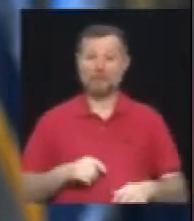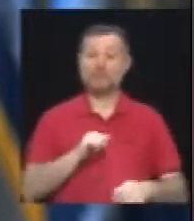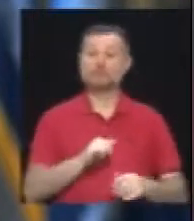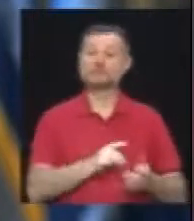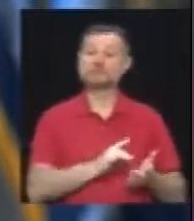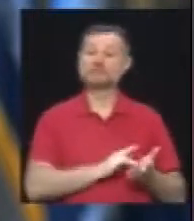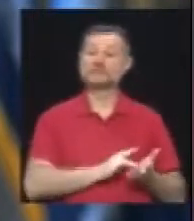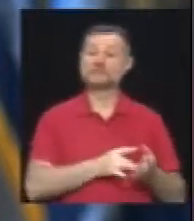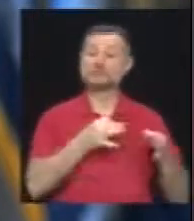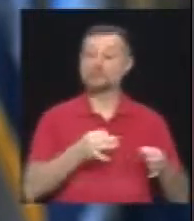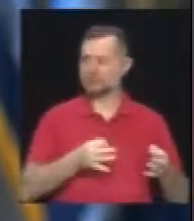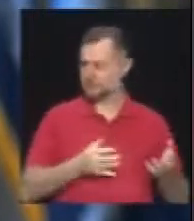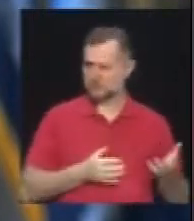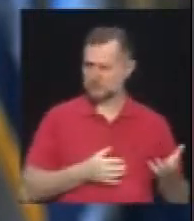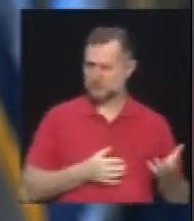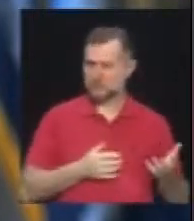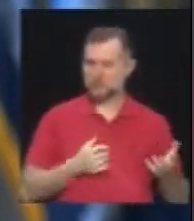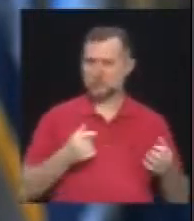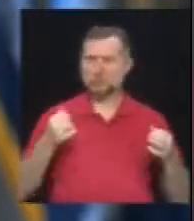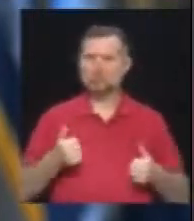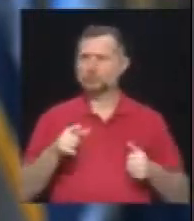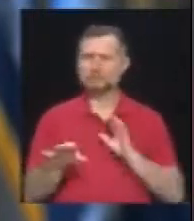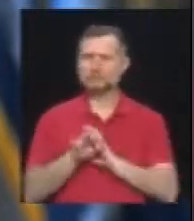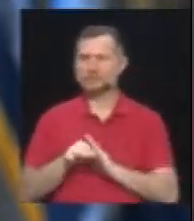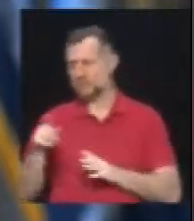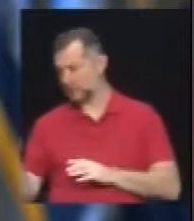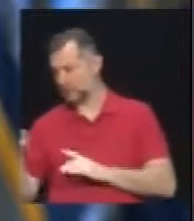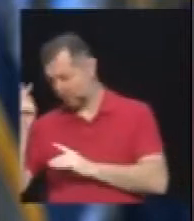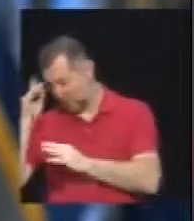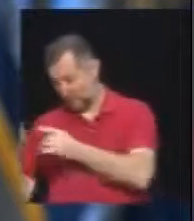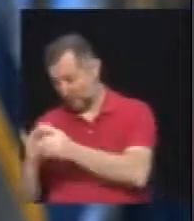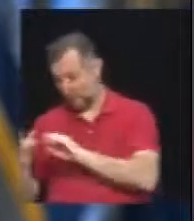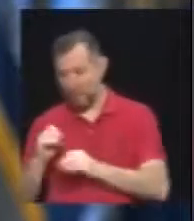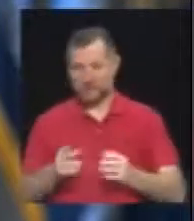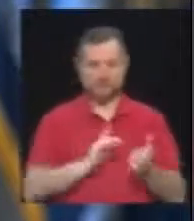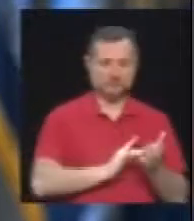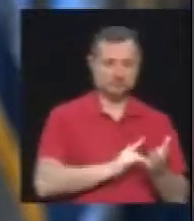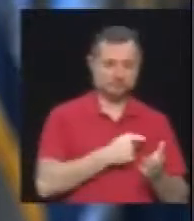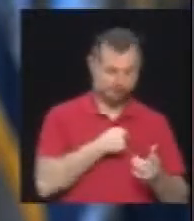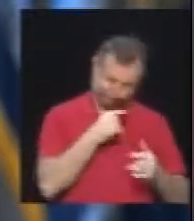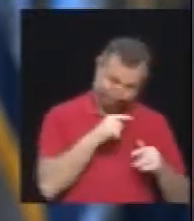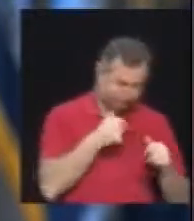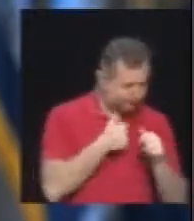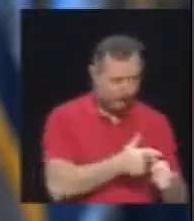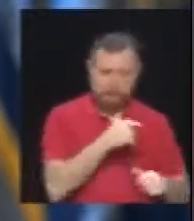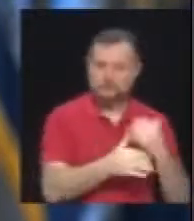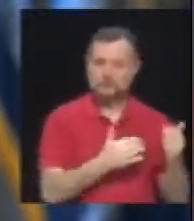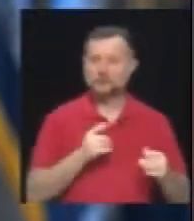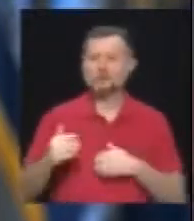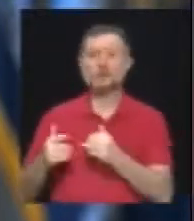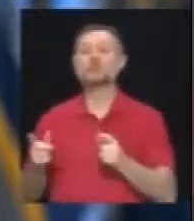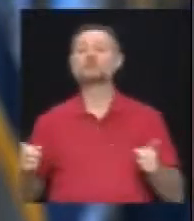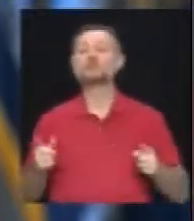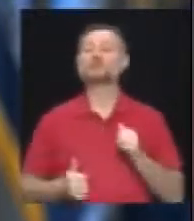infectious. You decide which is worse. The most important lesson I've learned in the